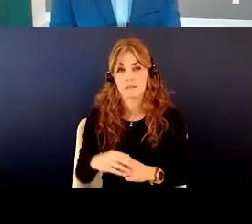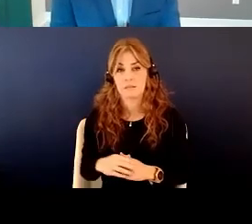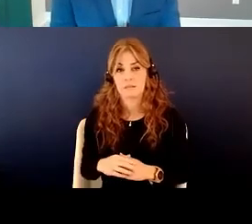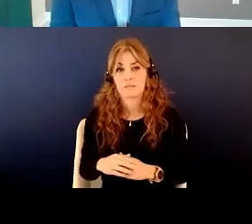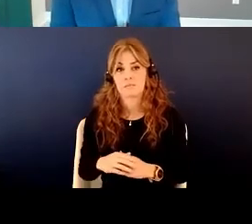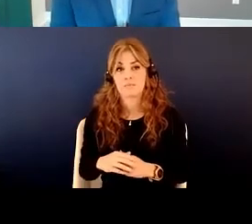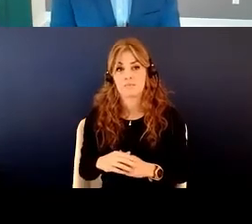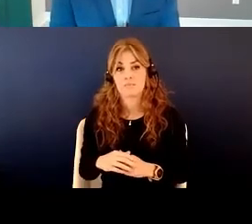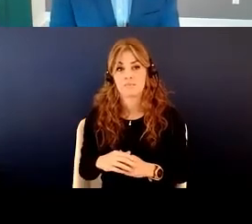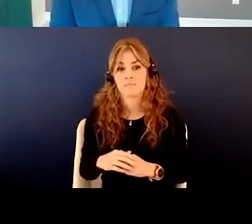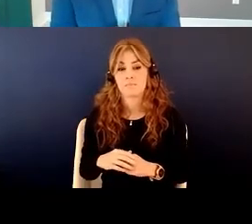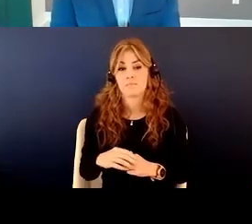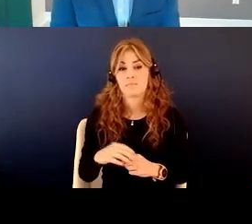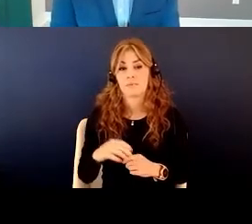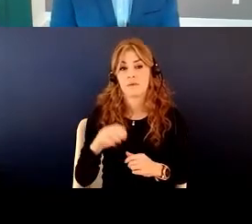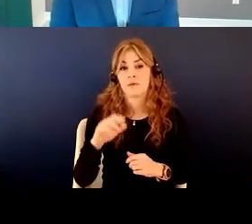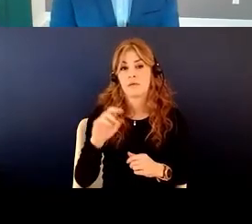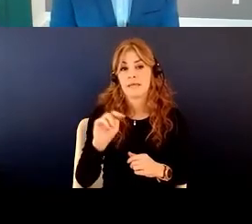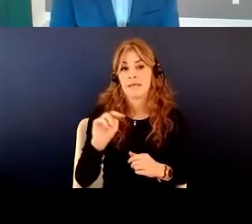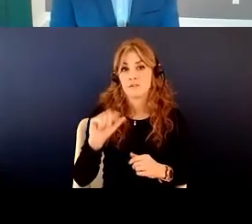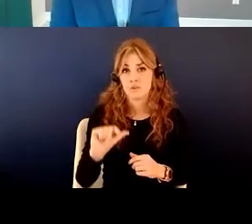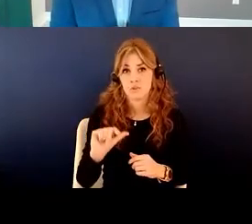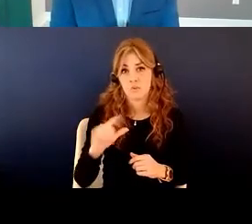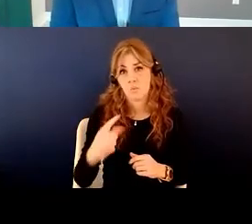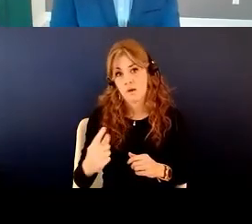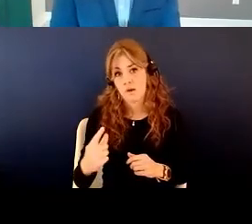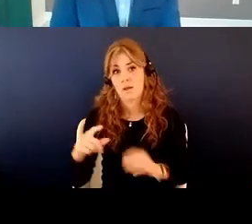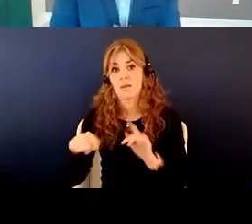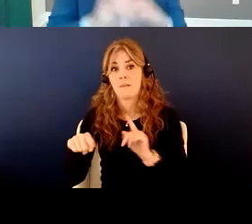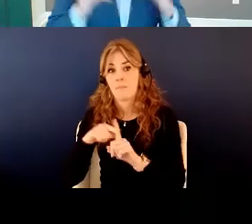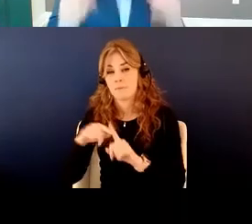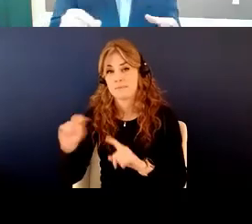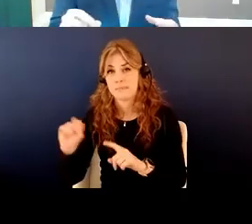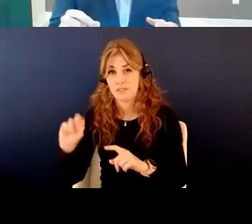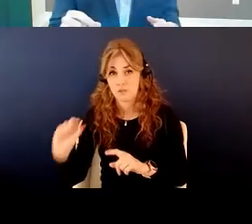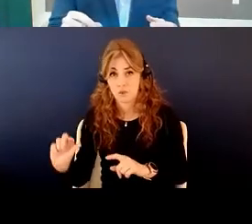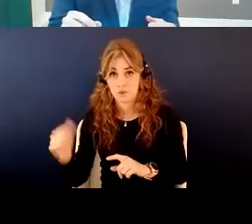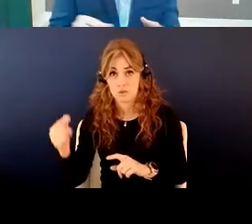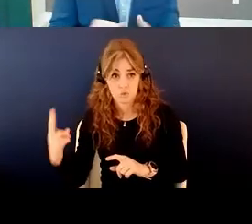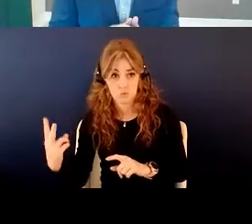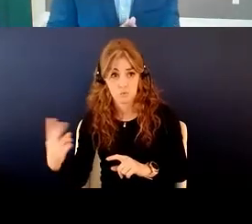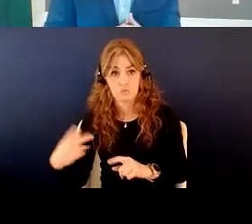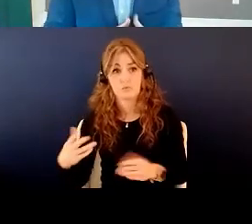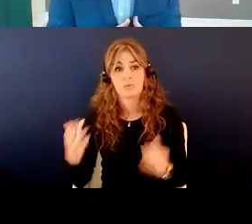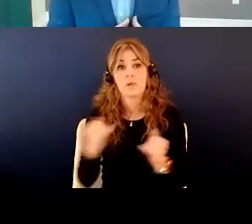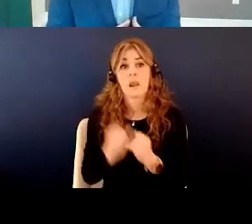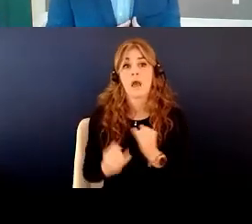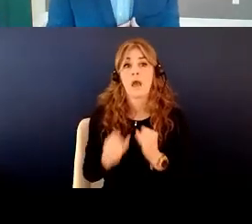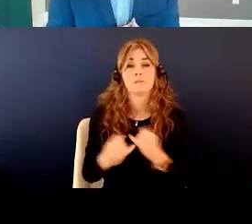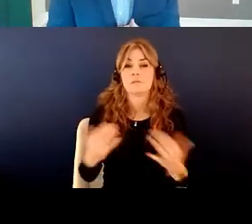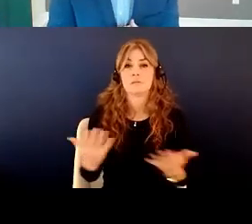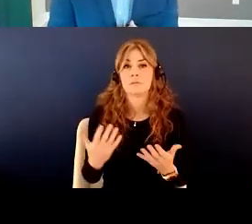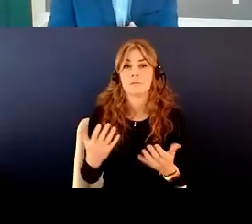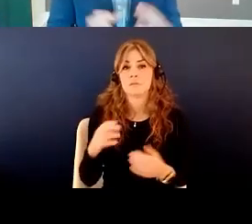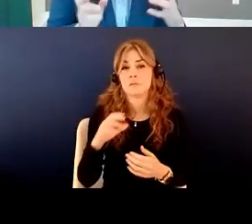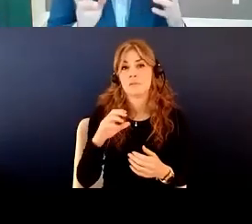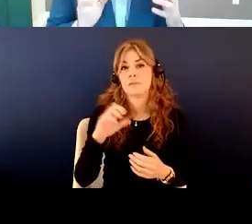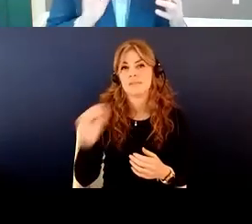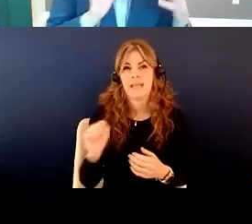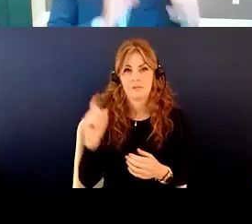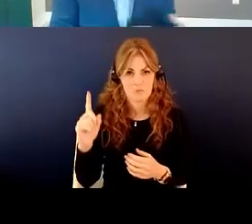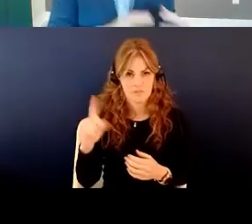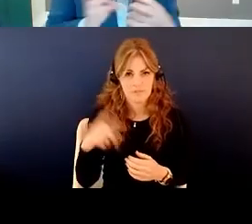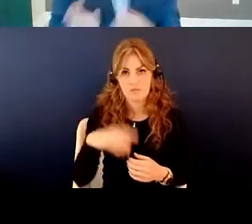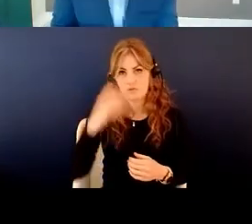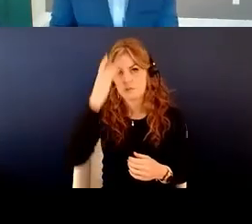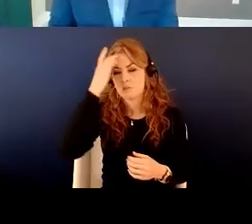size for the first group plus a sample size for the second group. And then the last set of information we need are the standard deviations. So we need